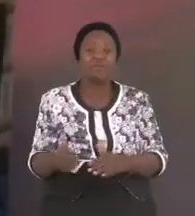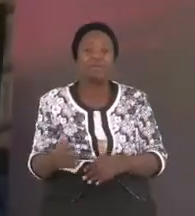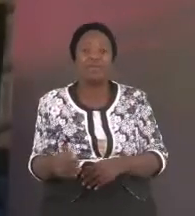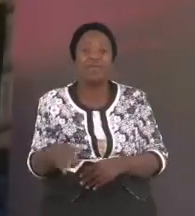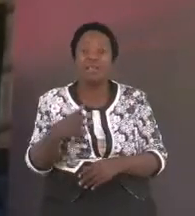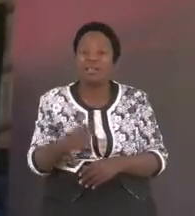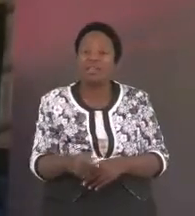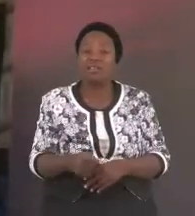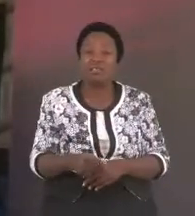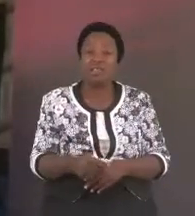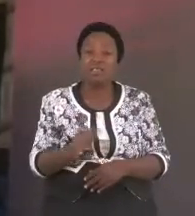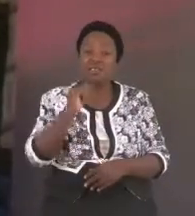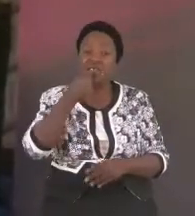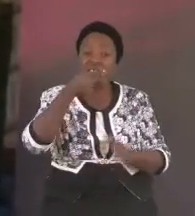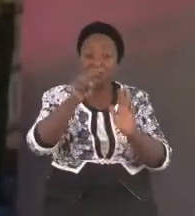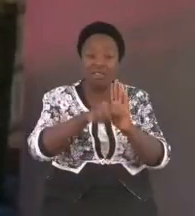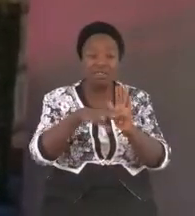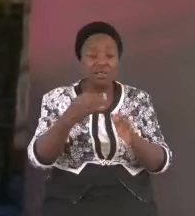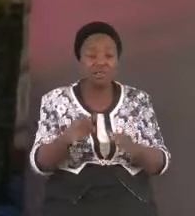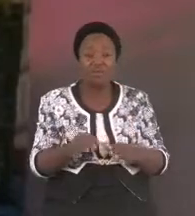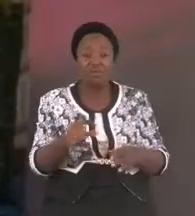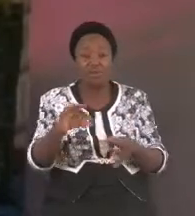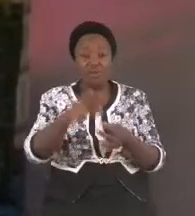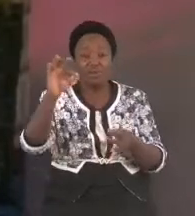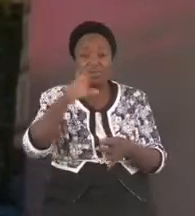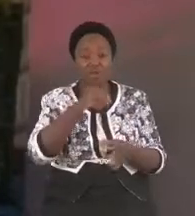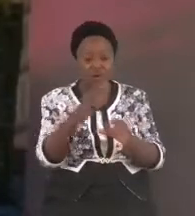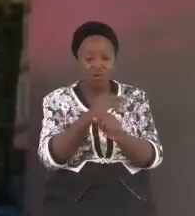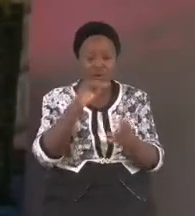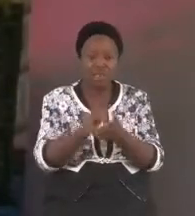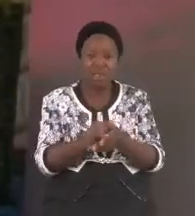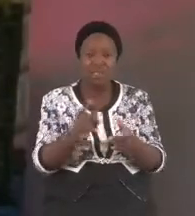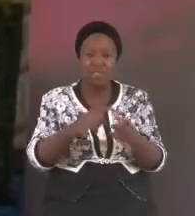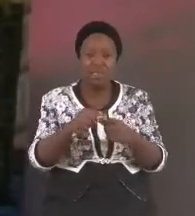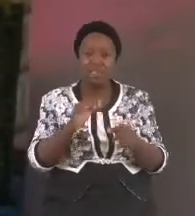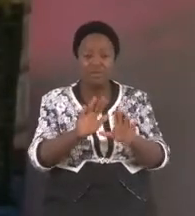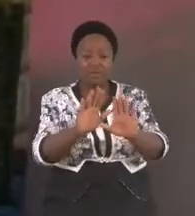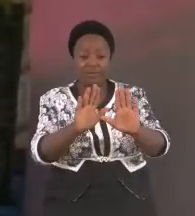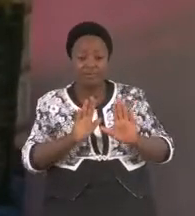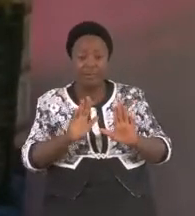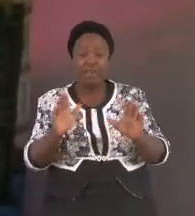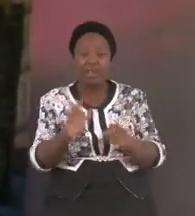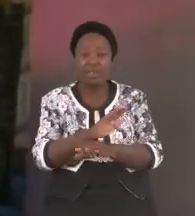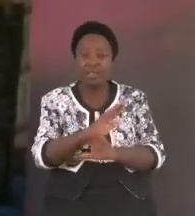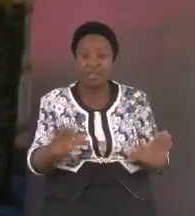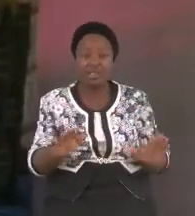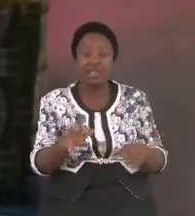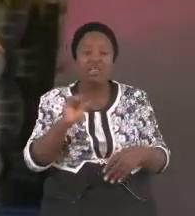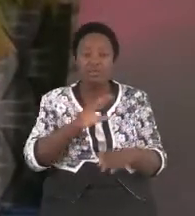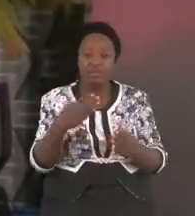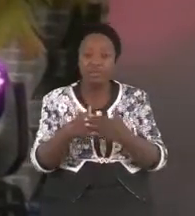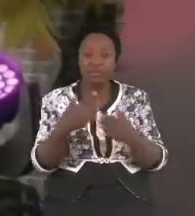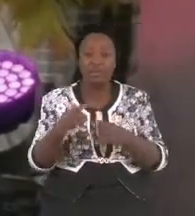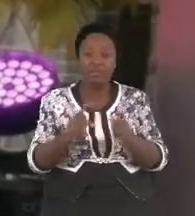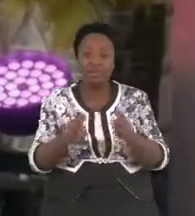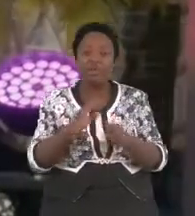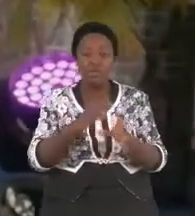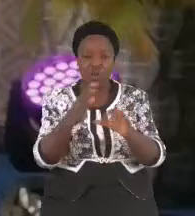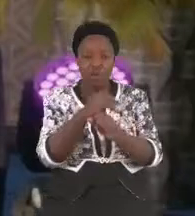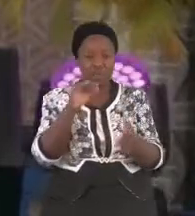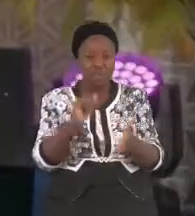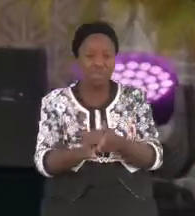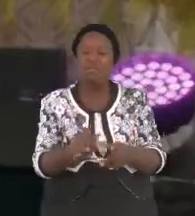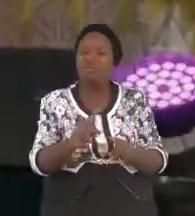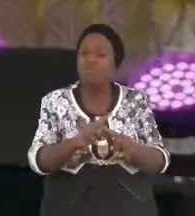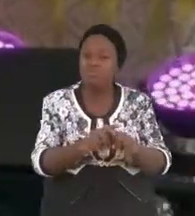that one. And then the fearlessness before the people, he got that one. But it